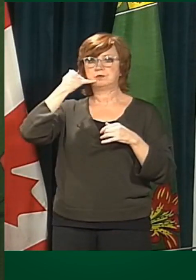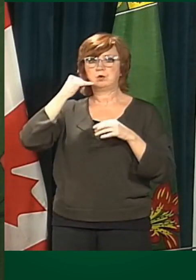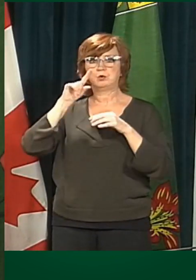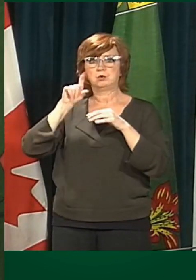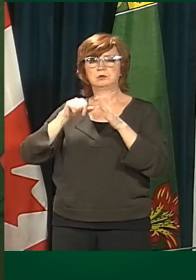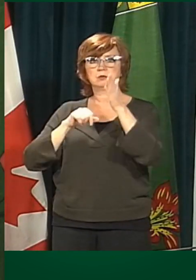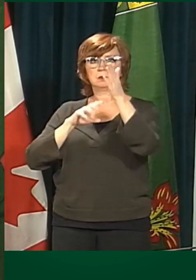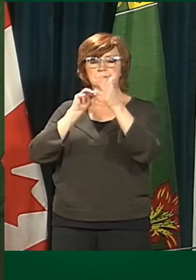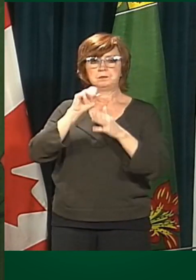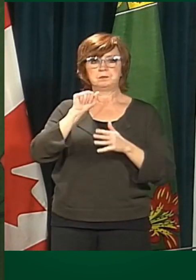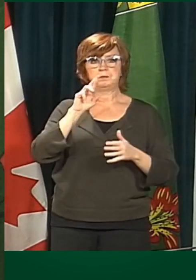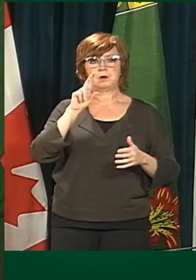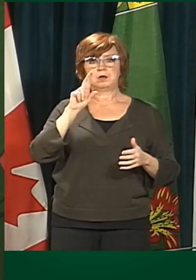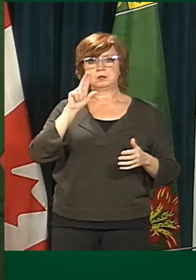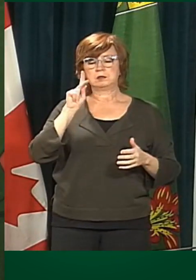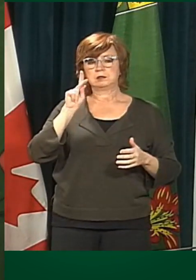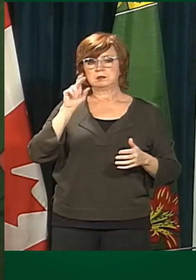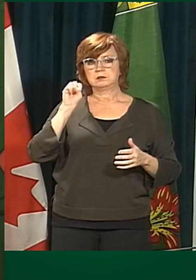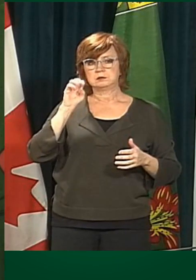have Mark Smith with CTV.